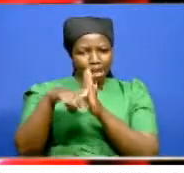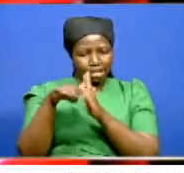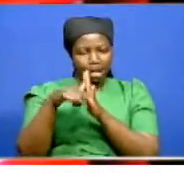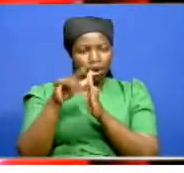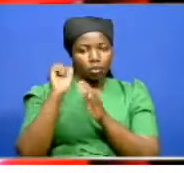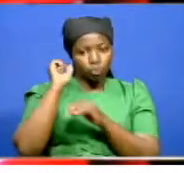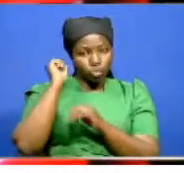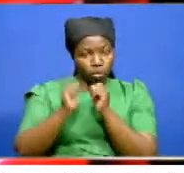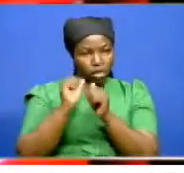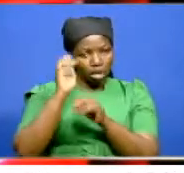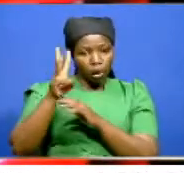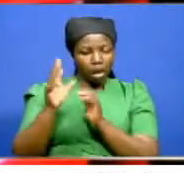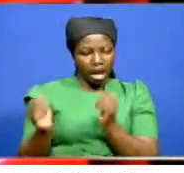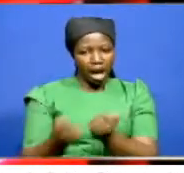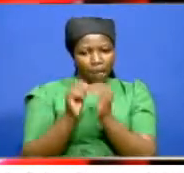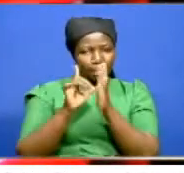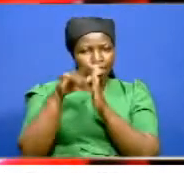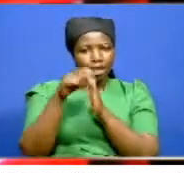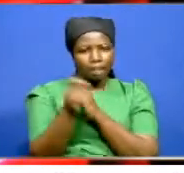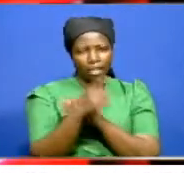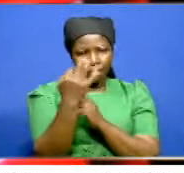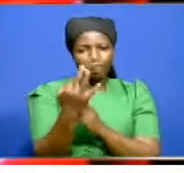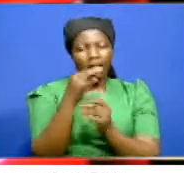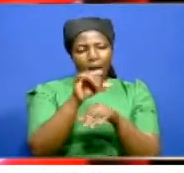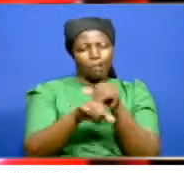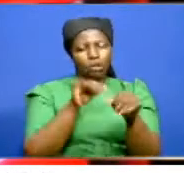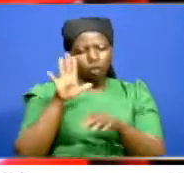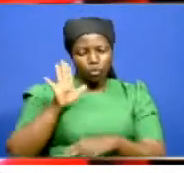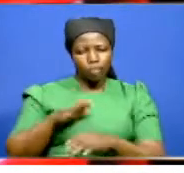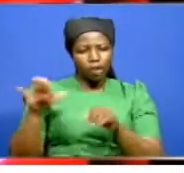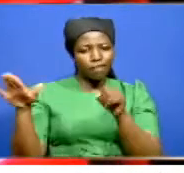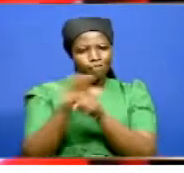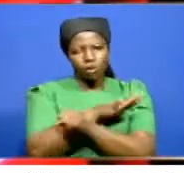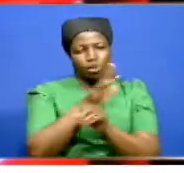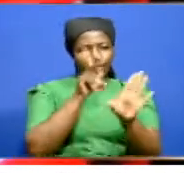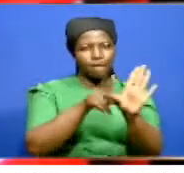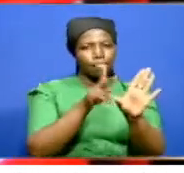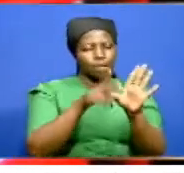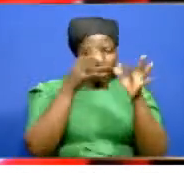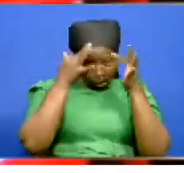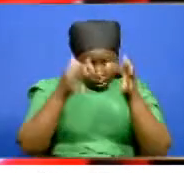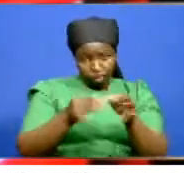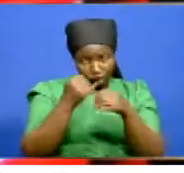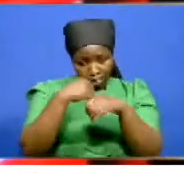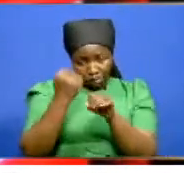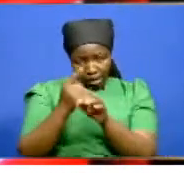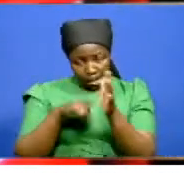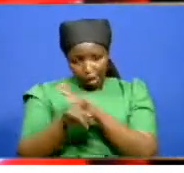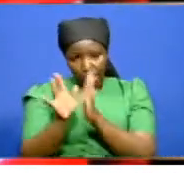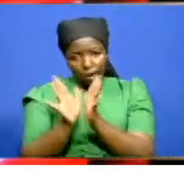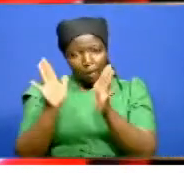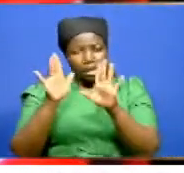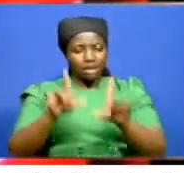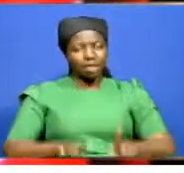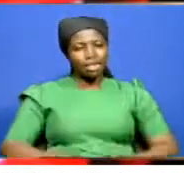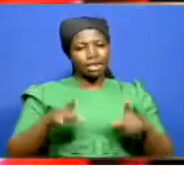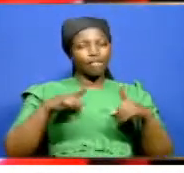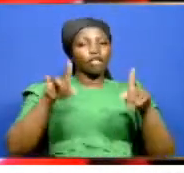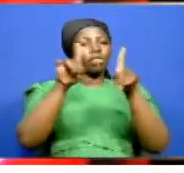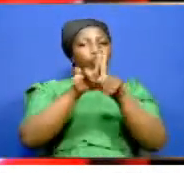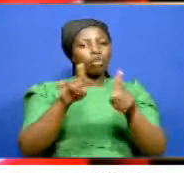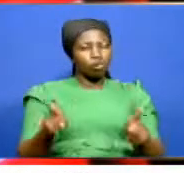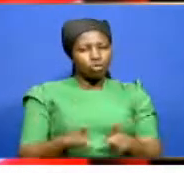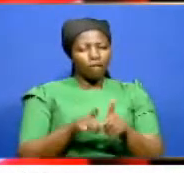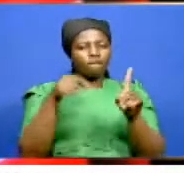women's full and effective participation and decision-making in public life, as well as the elimination